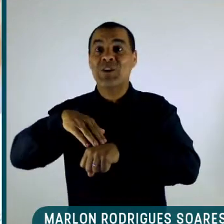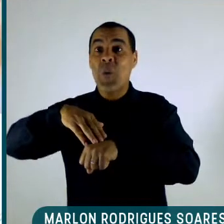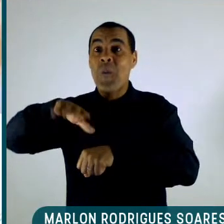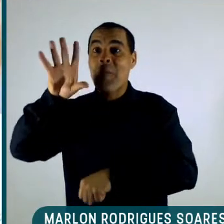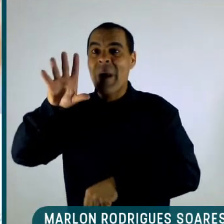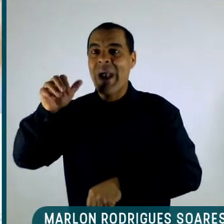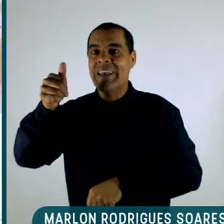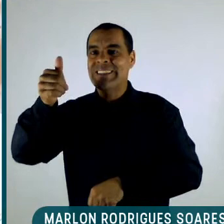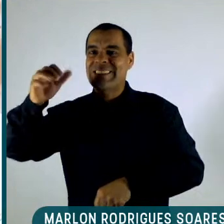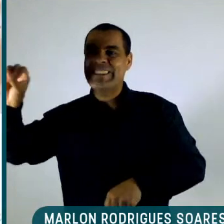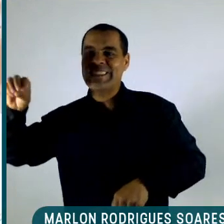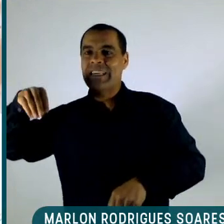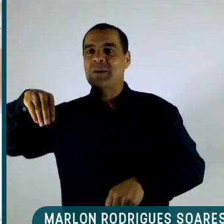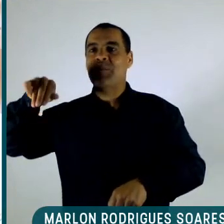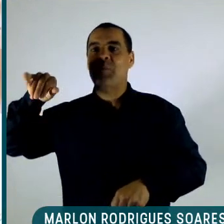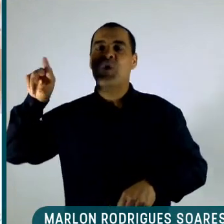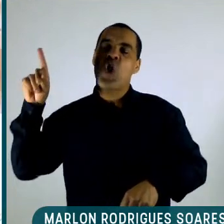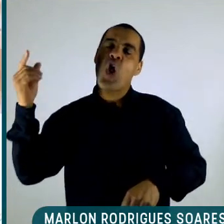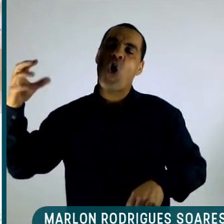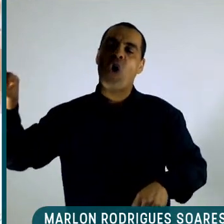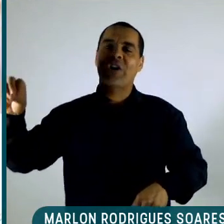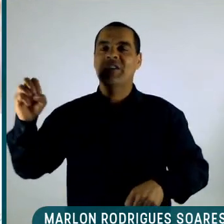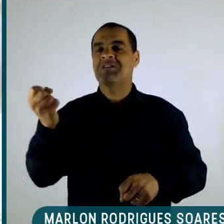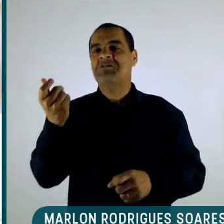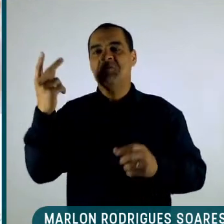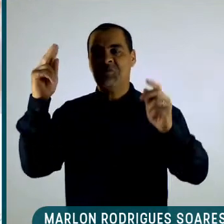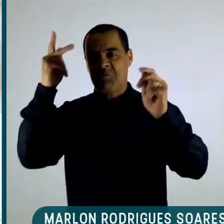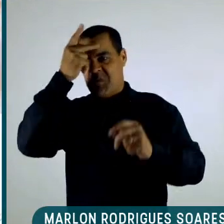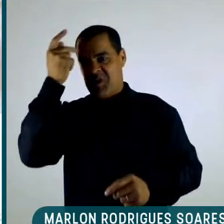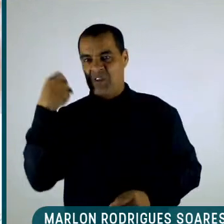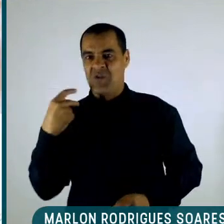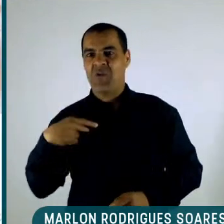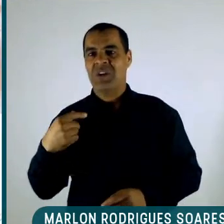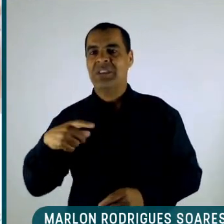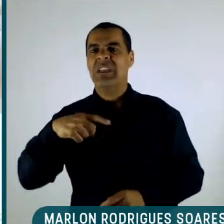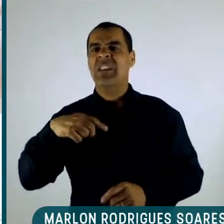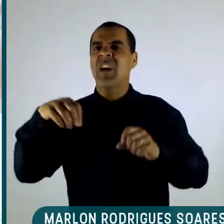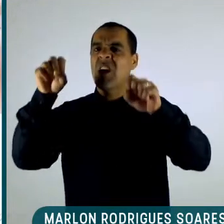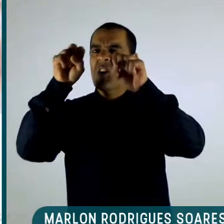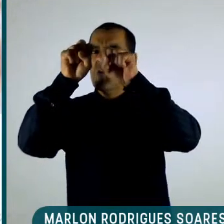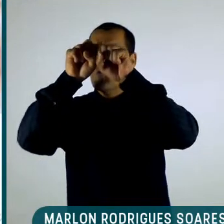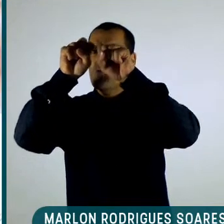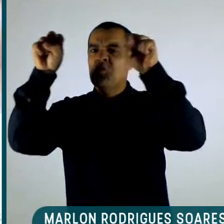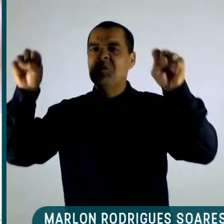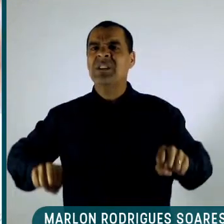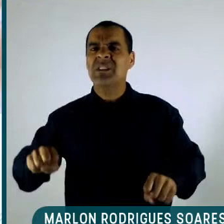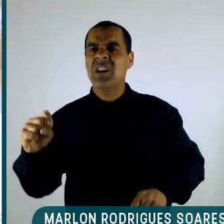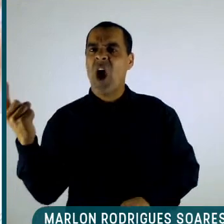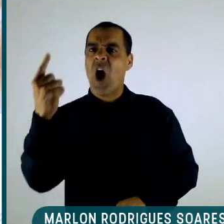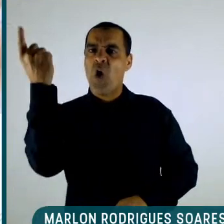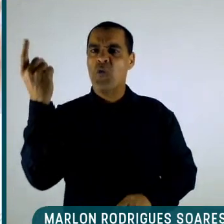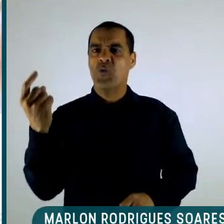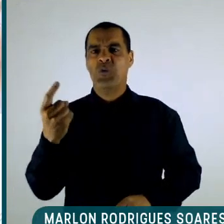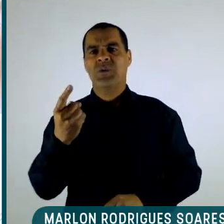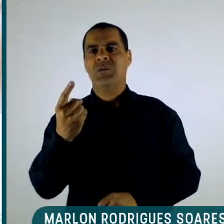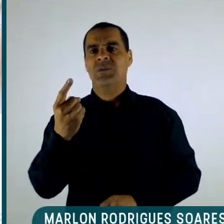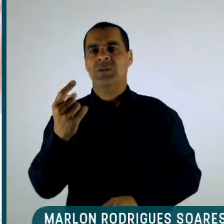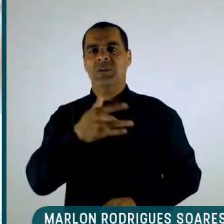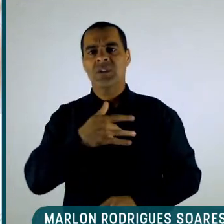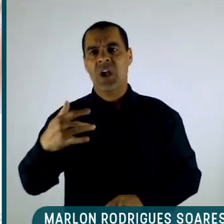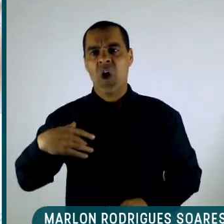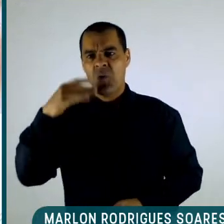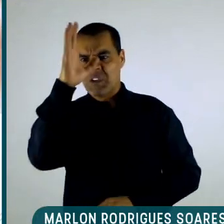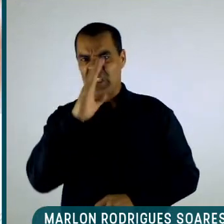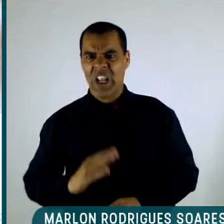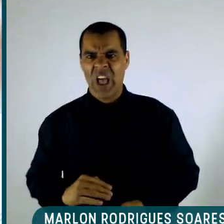Brazilians are completely unaware of this. No country in the world with more than 100 million people